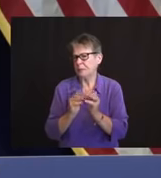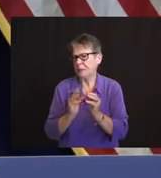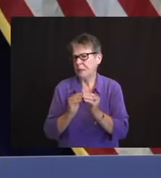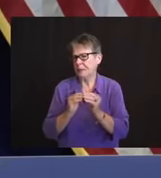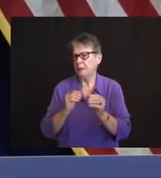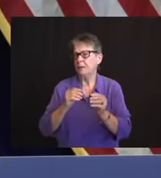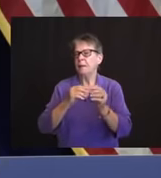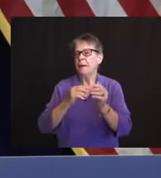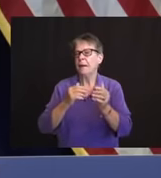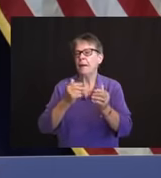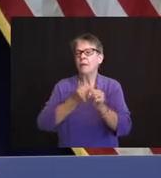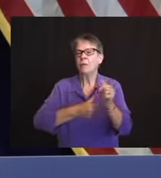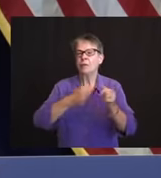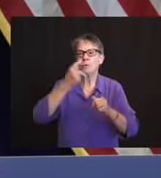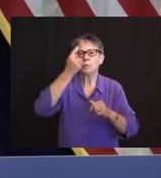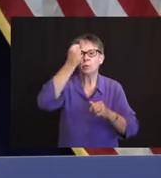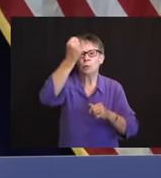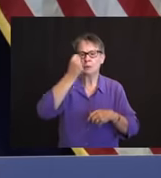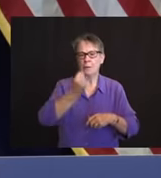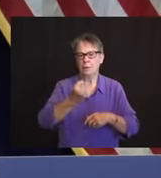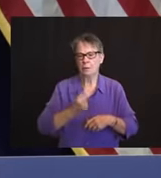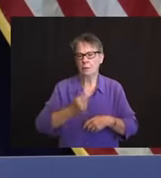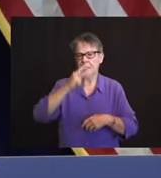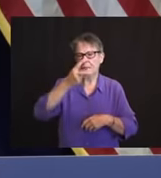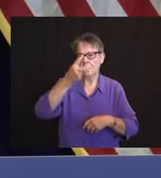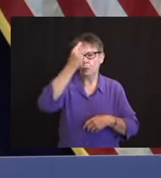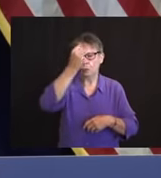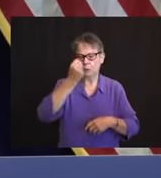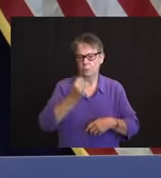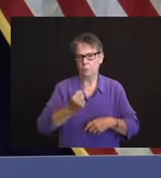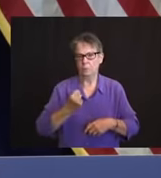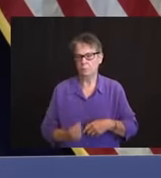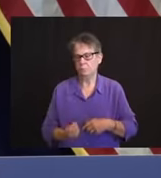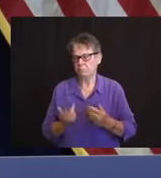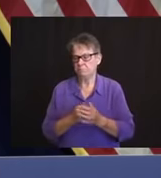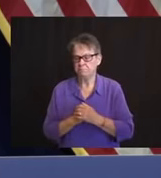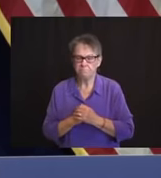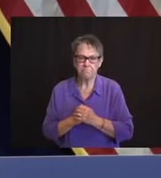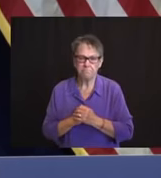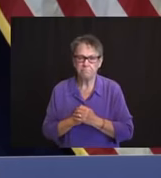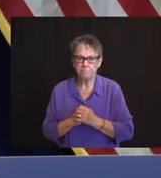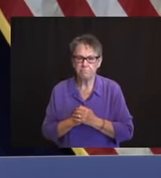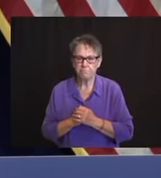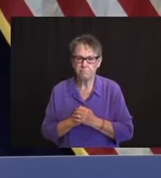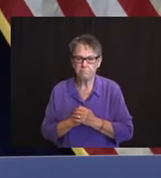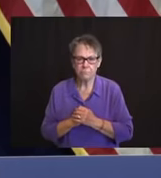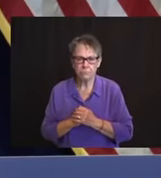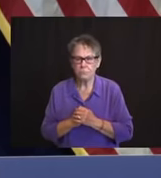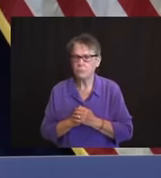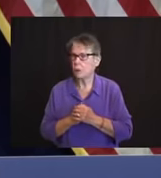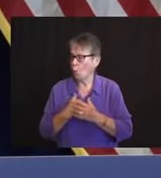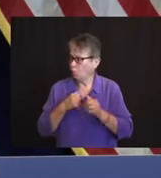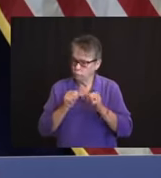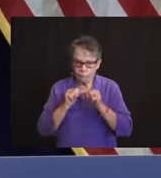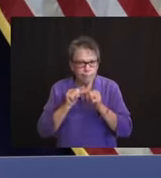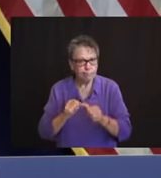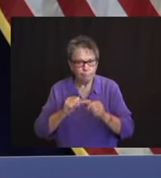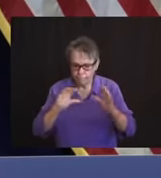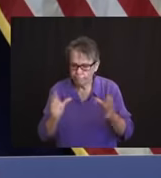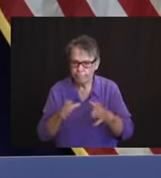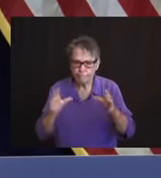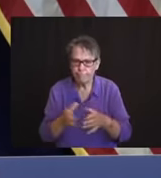meeting virtually during the pandemic. But we bring ideas to the table, and the Executive